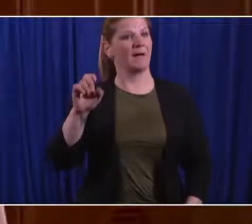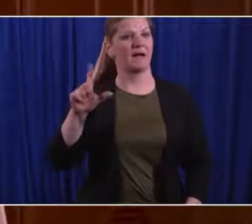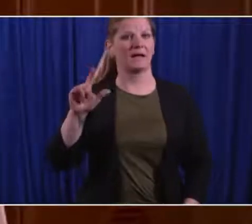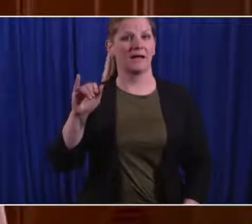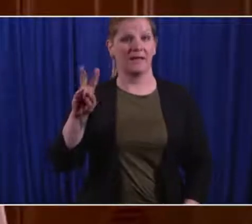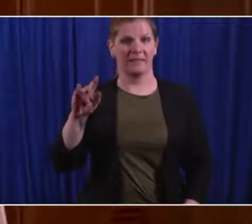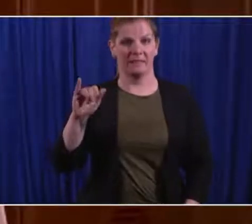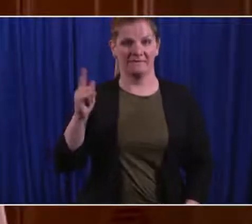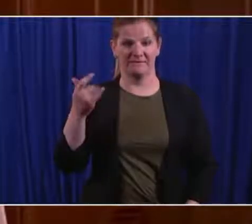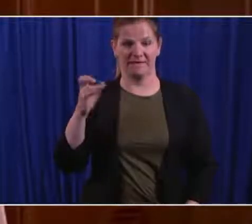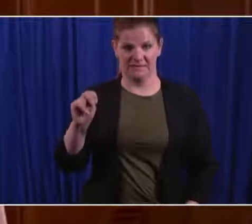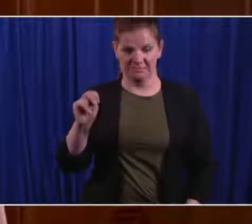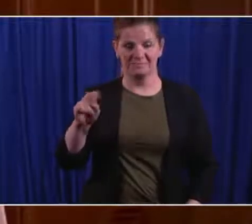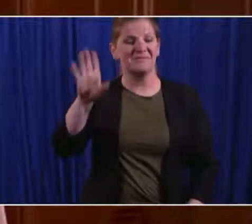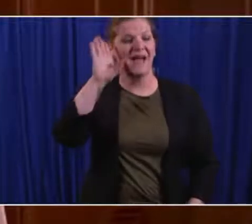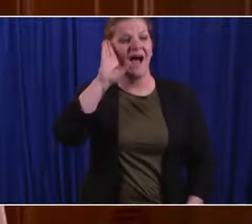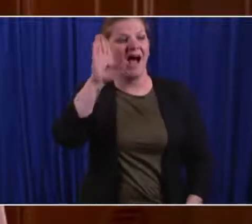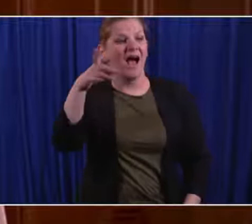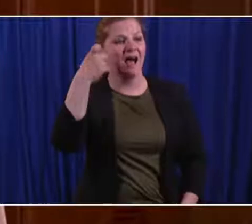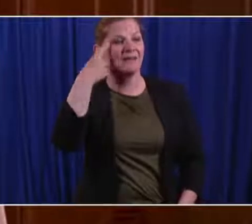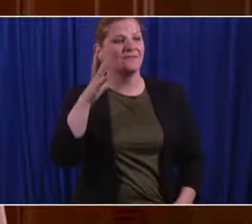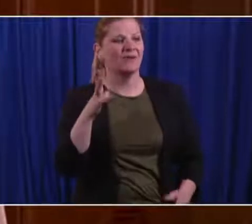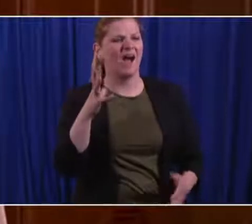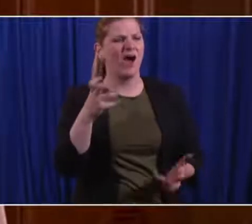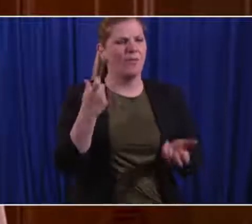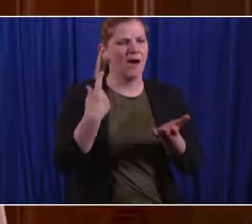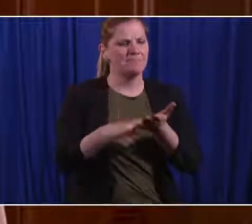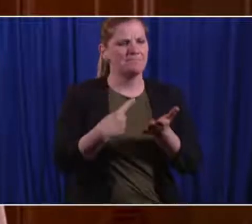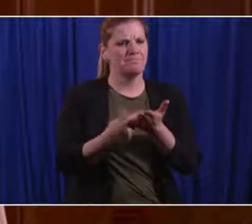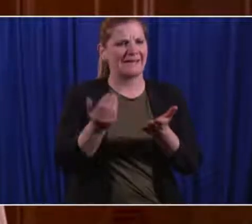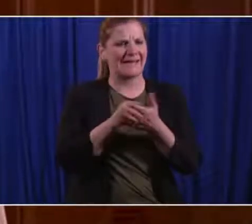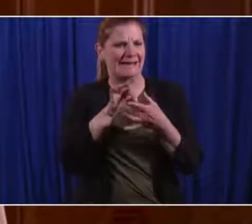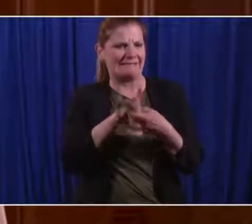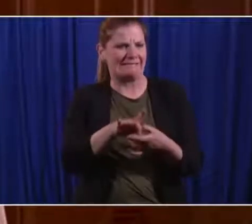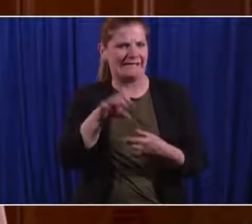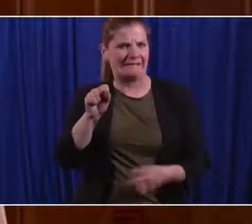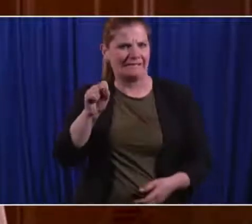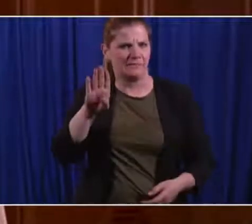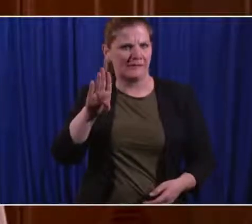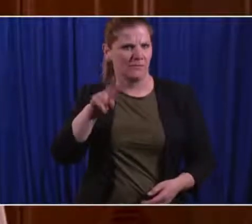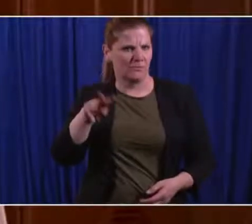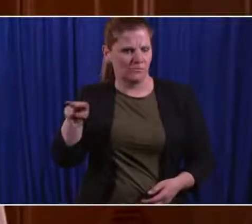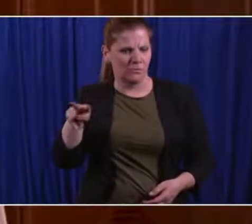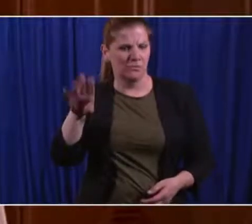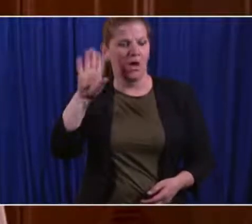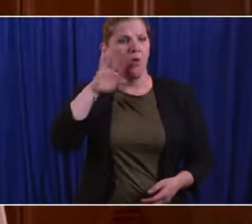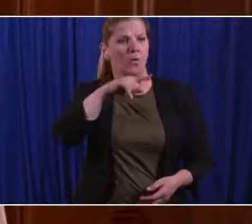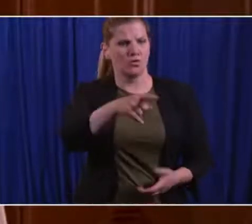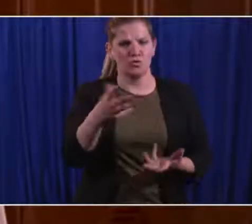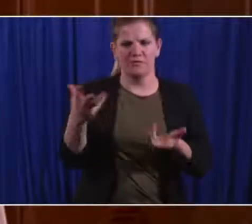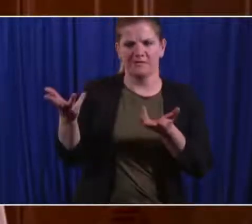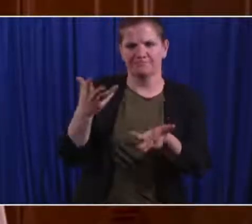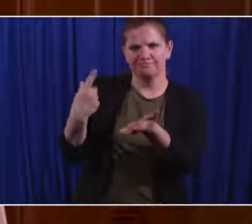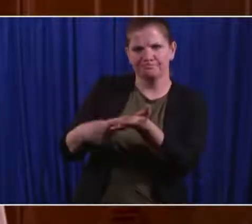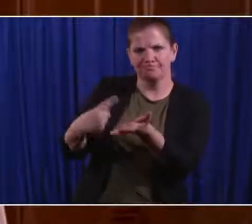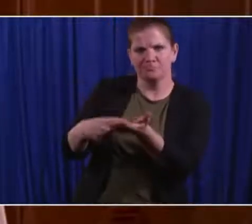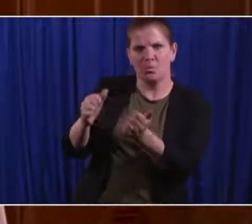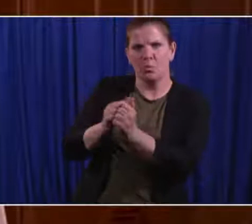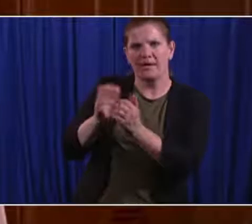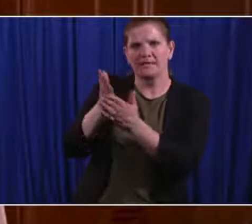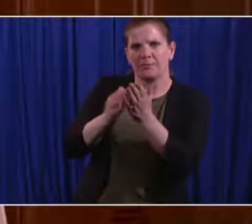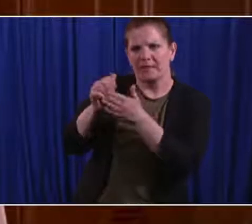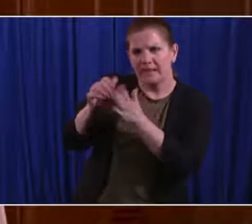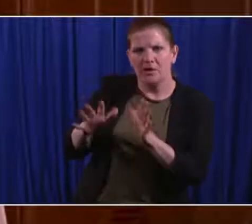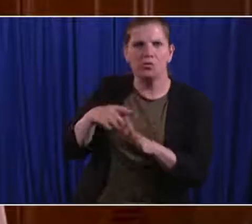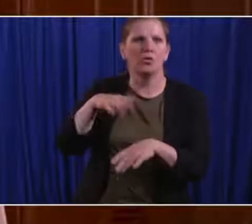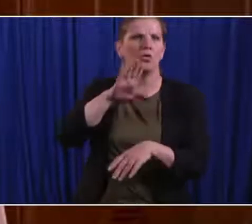SB 22, if I could, in your talks with leaders or maybe in any reaction you've received so far in your letter, do you think that you've made any progress